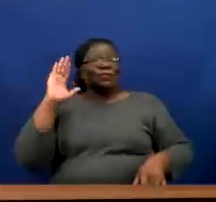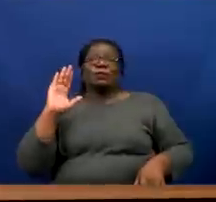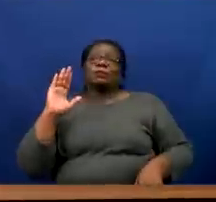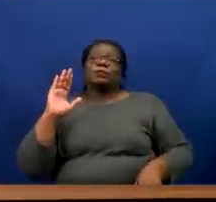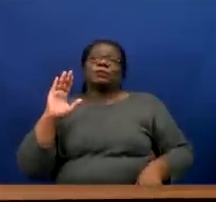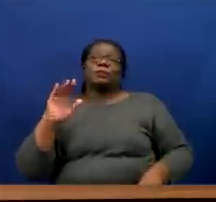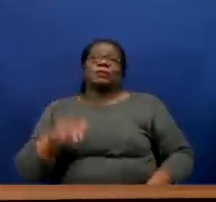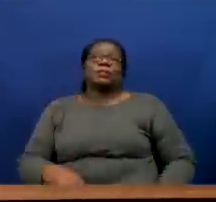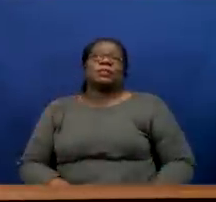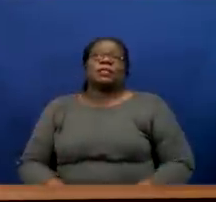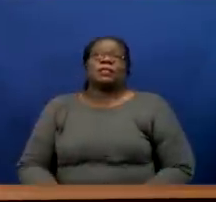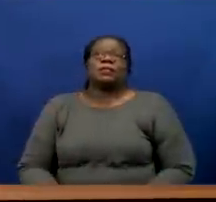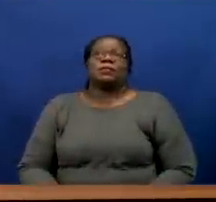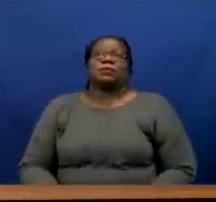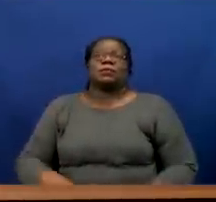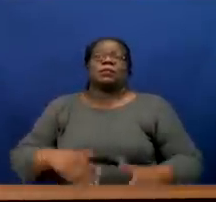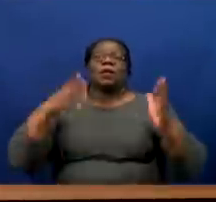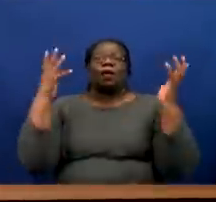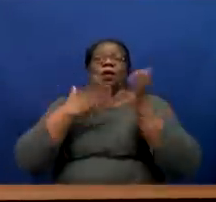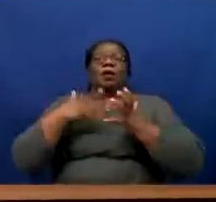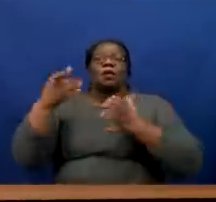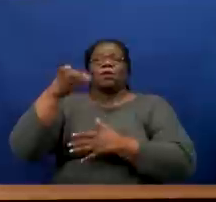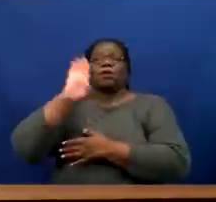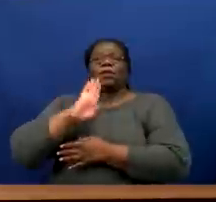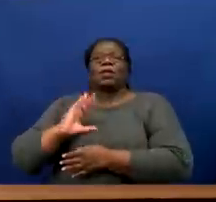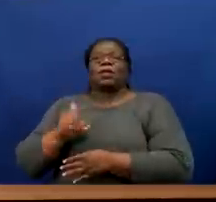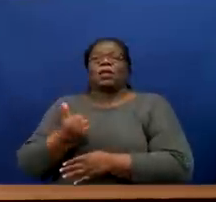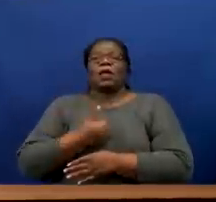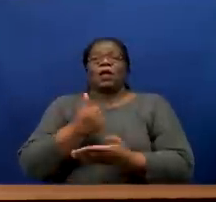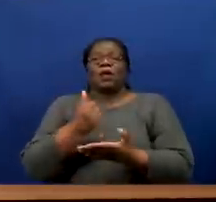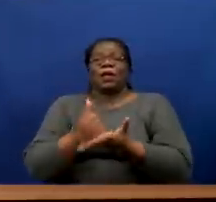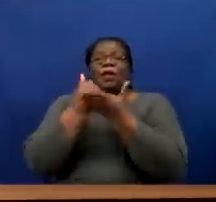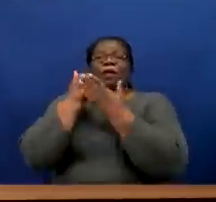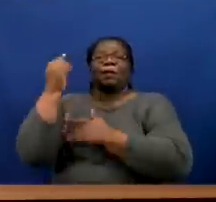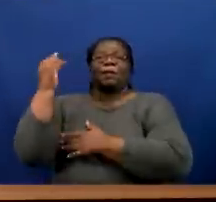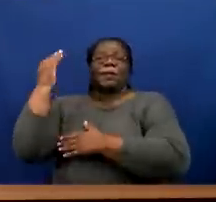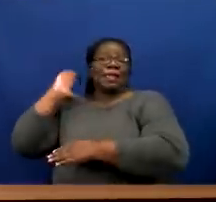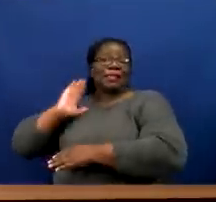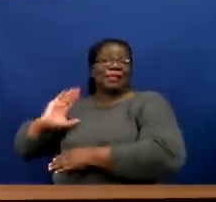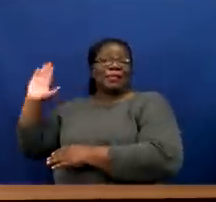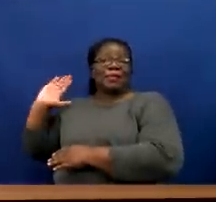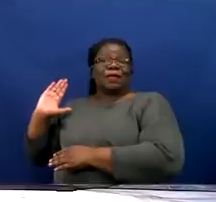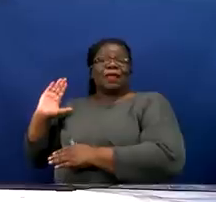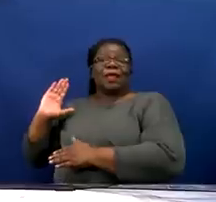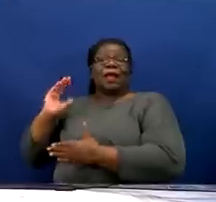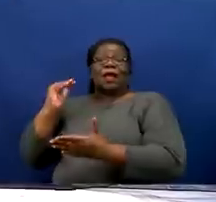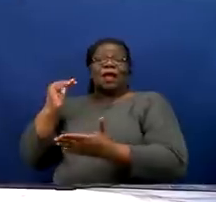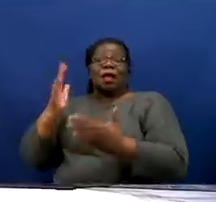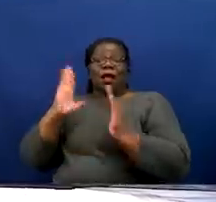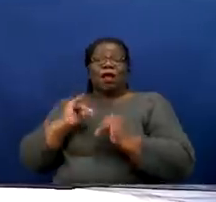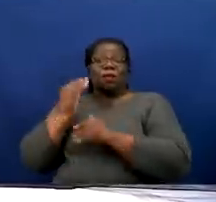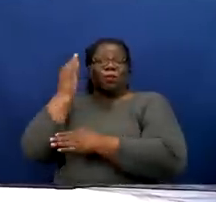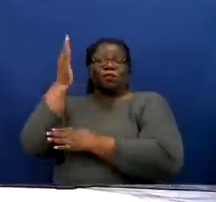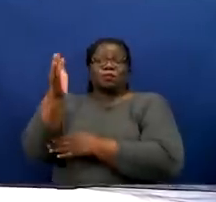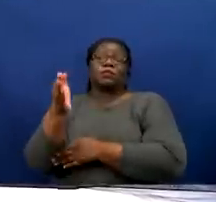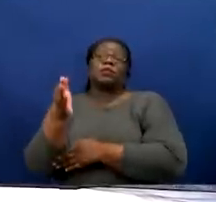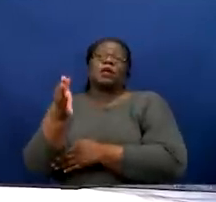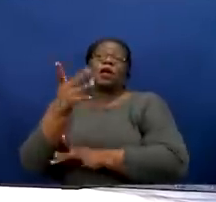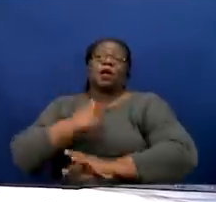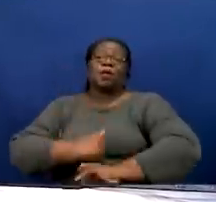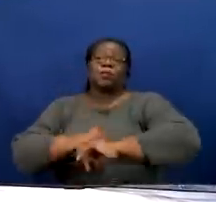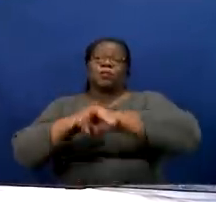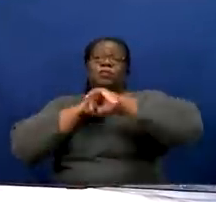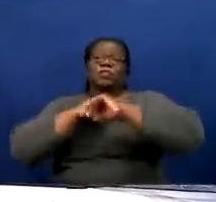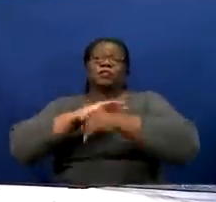I go older than that? Oh, God, our help in ages past, our hope for years to come, our shelter from